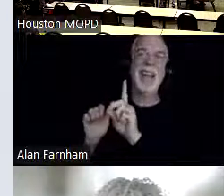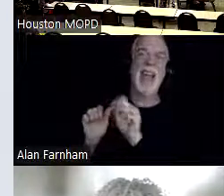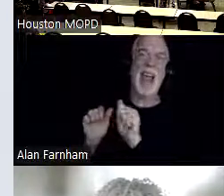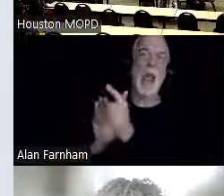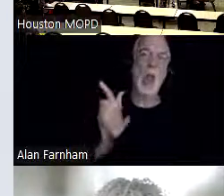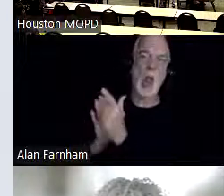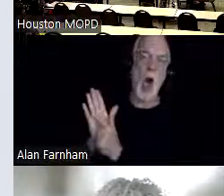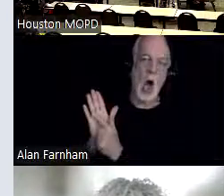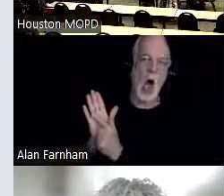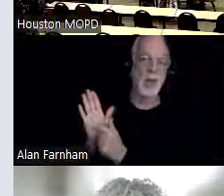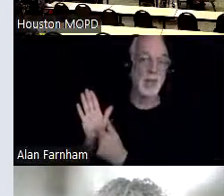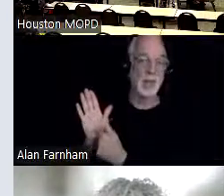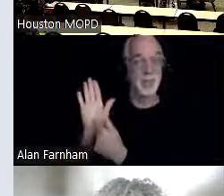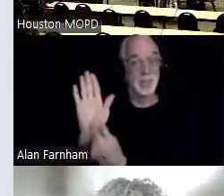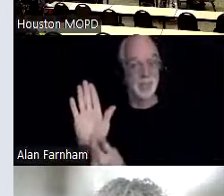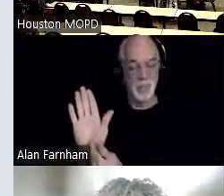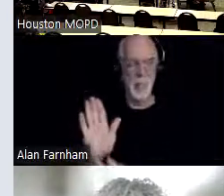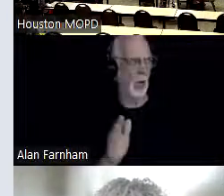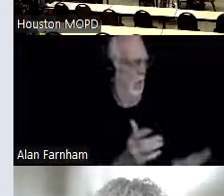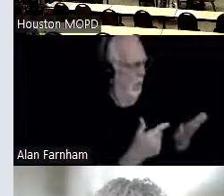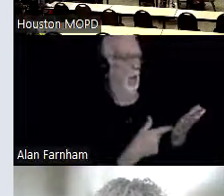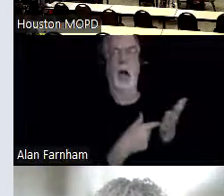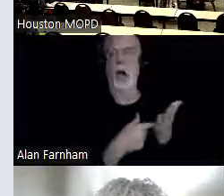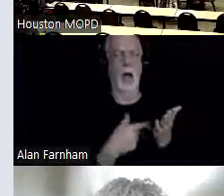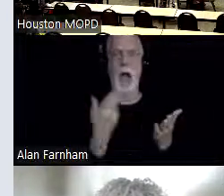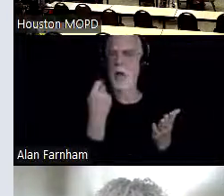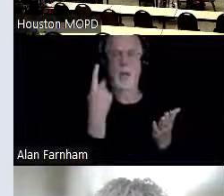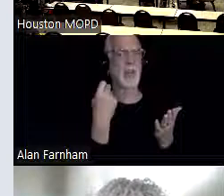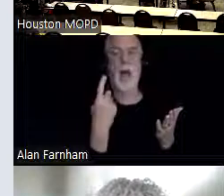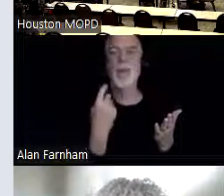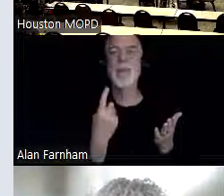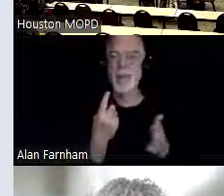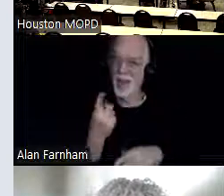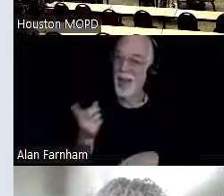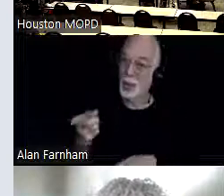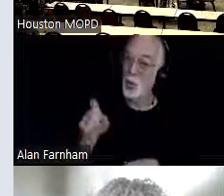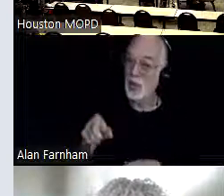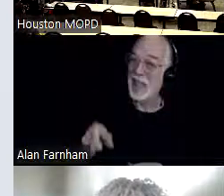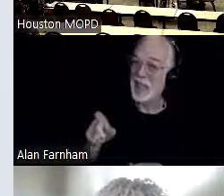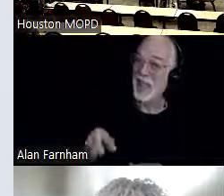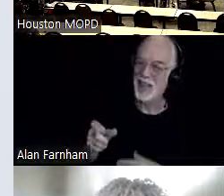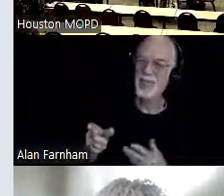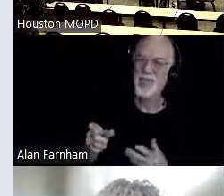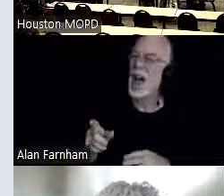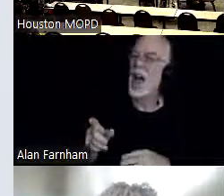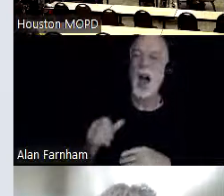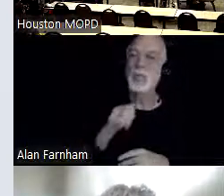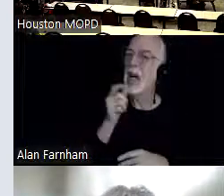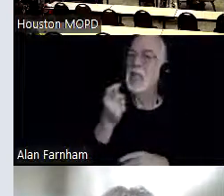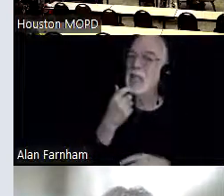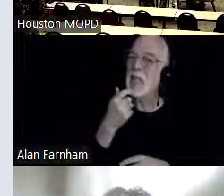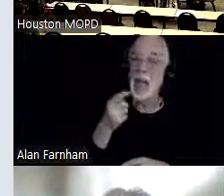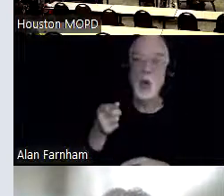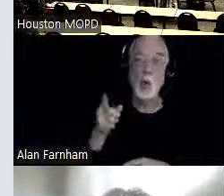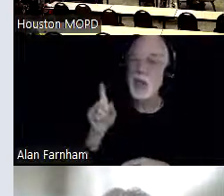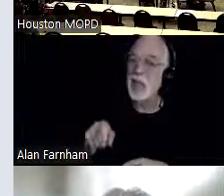they don't understand, may not understand, but they do need. Quote and cite and say, I'm not saying this just to be